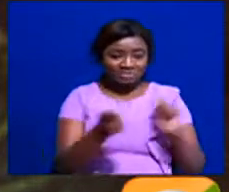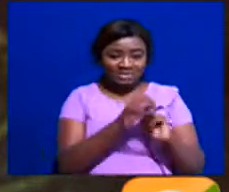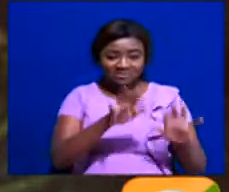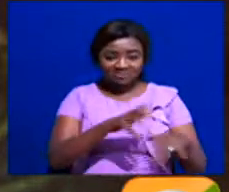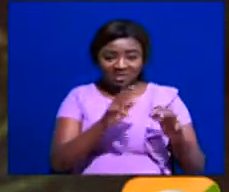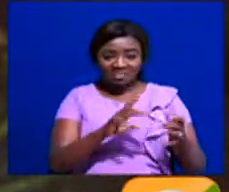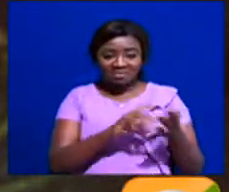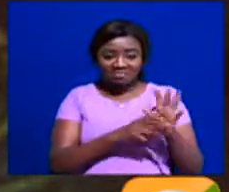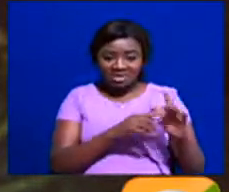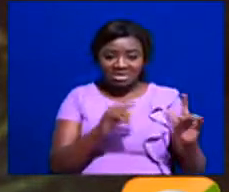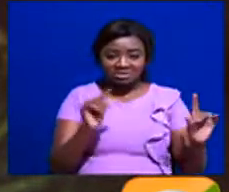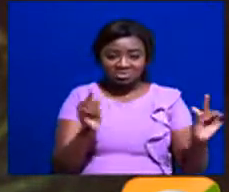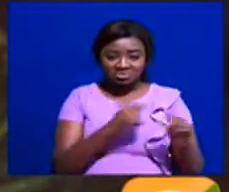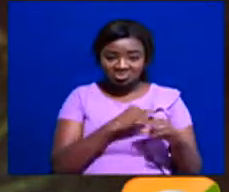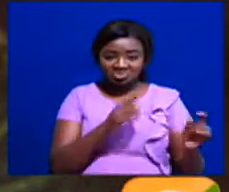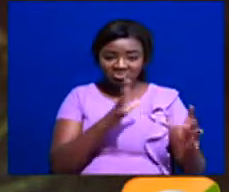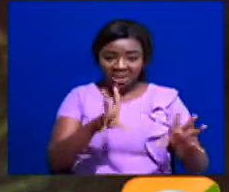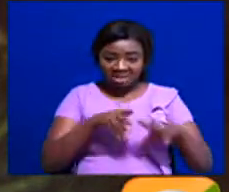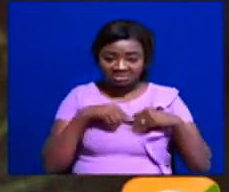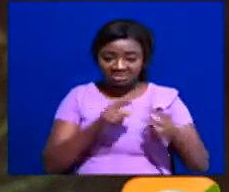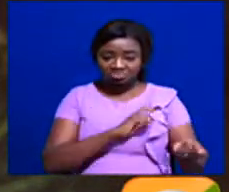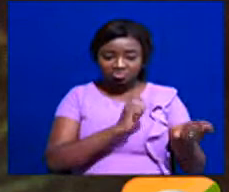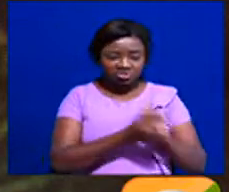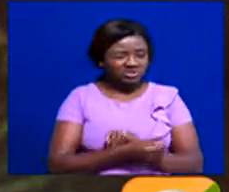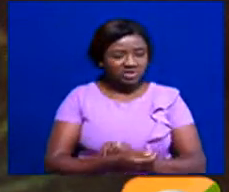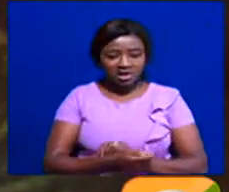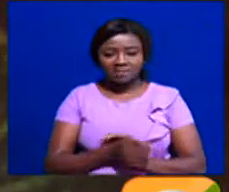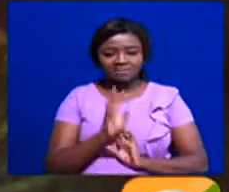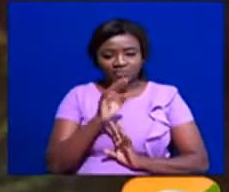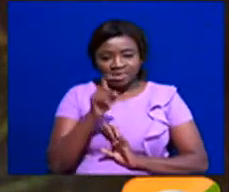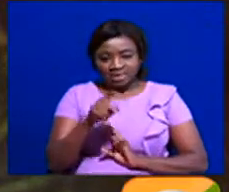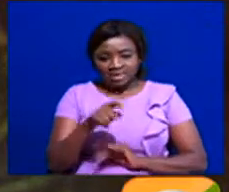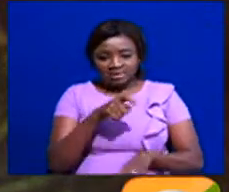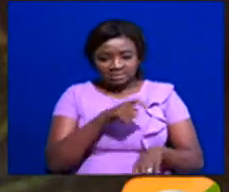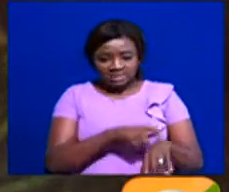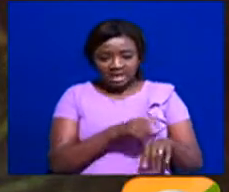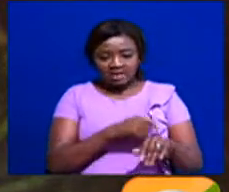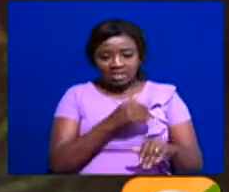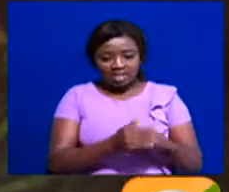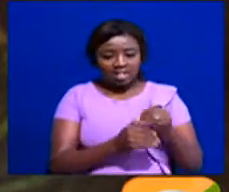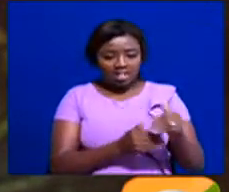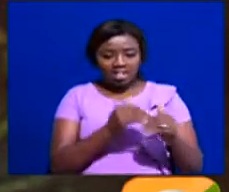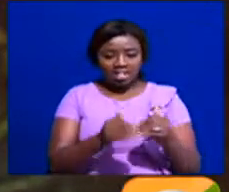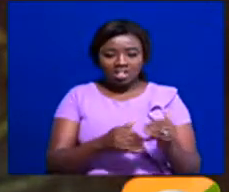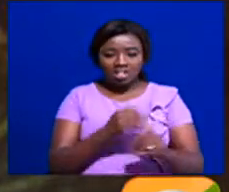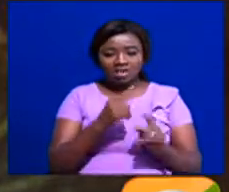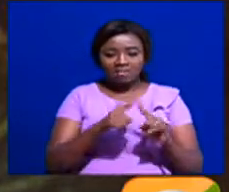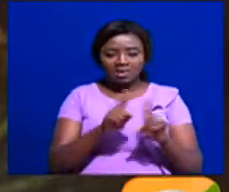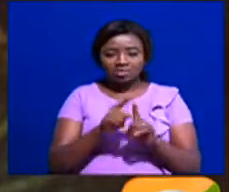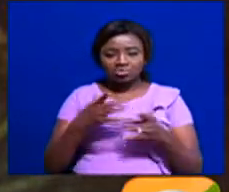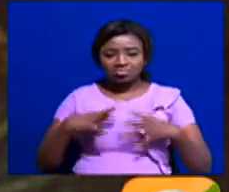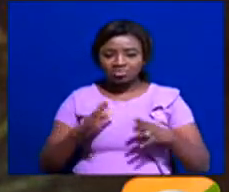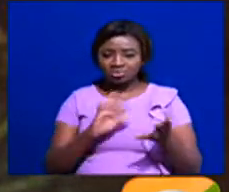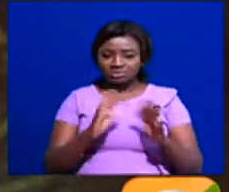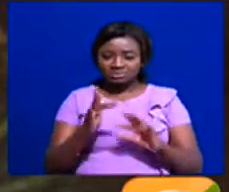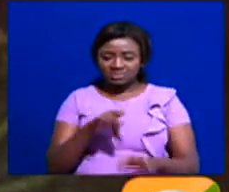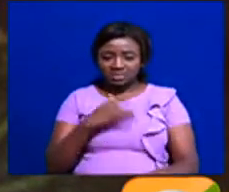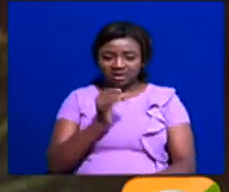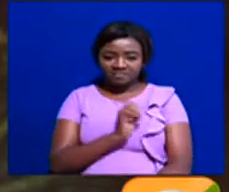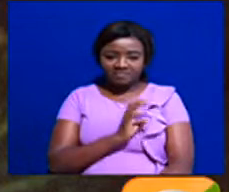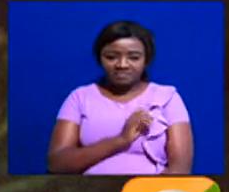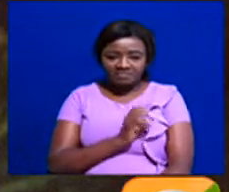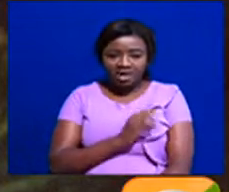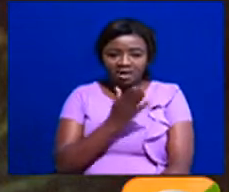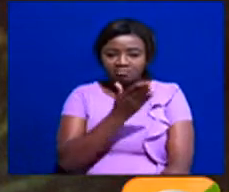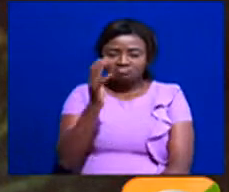overnight. So that we need to do it with time, because still there is a lot of fear sometimes in the